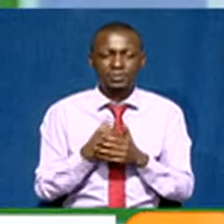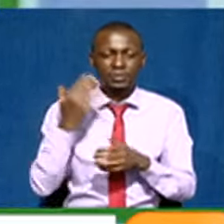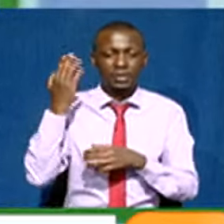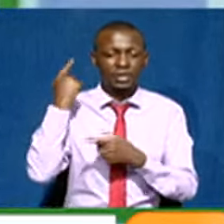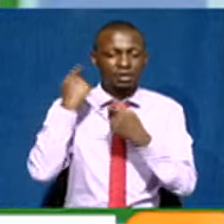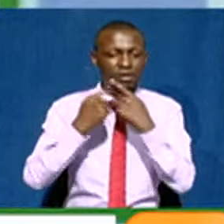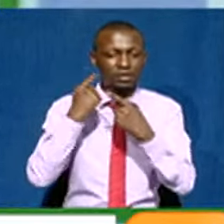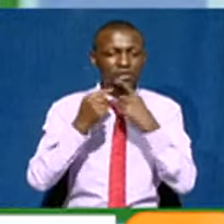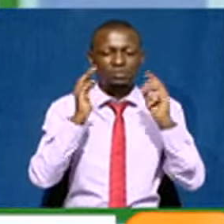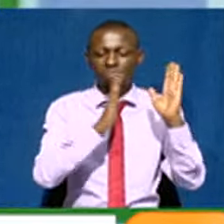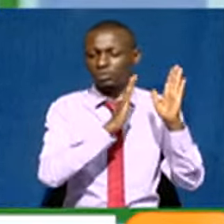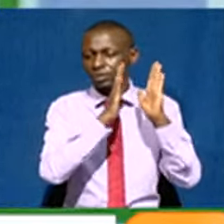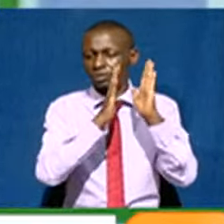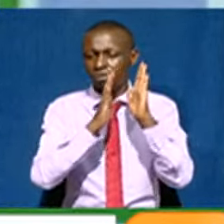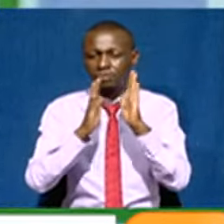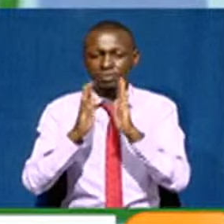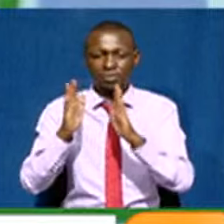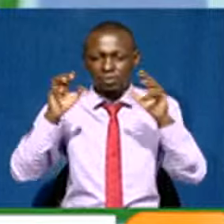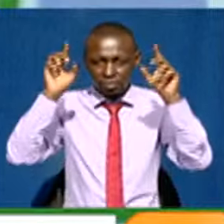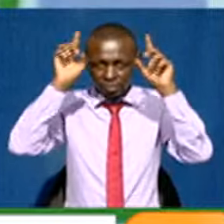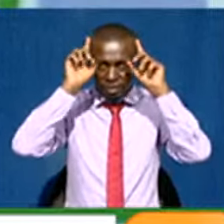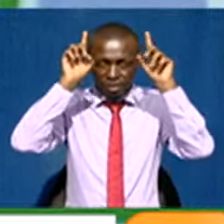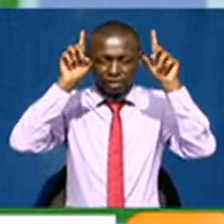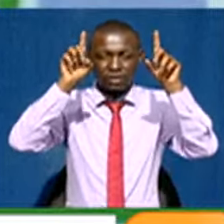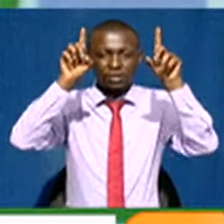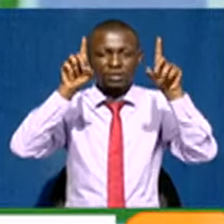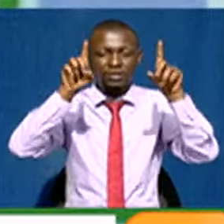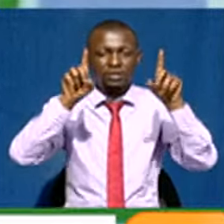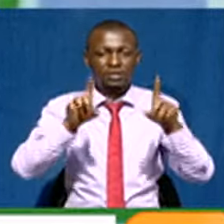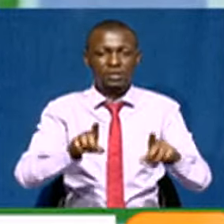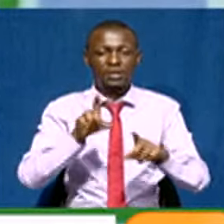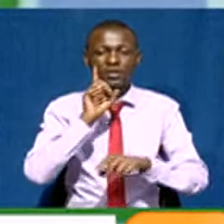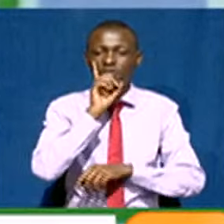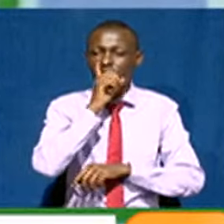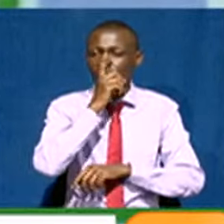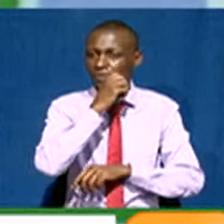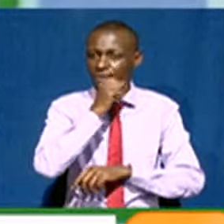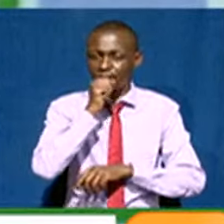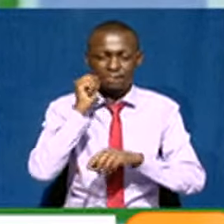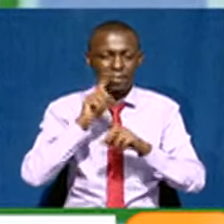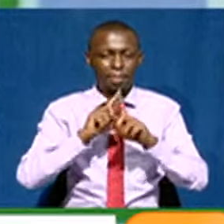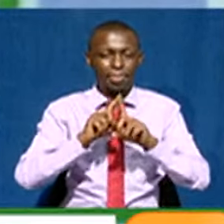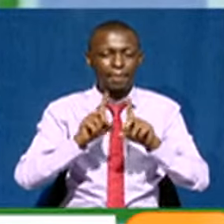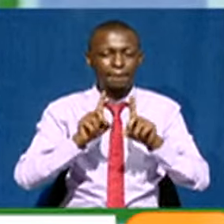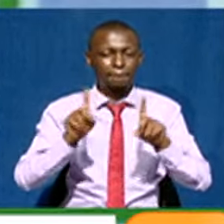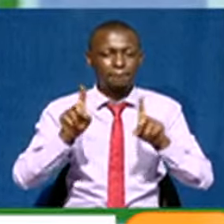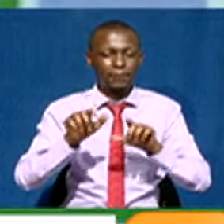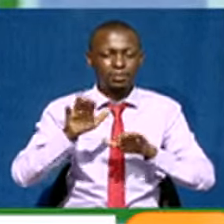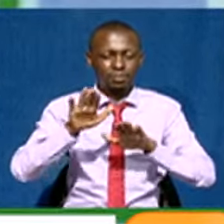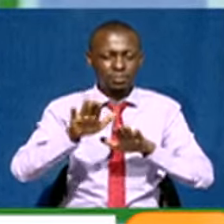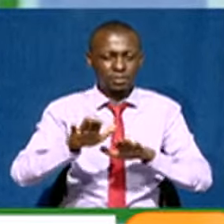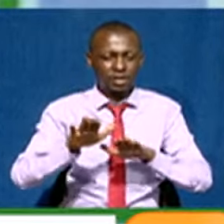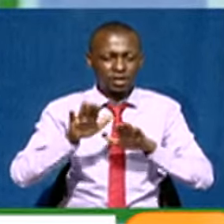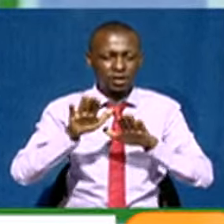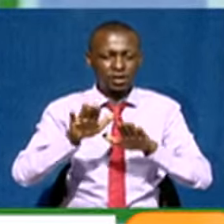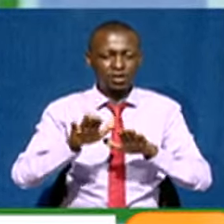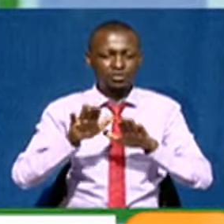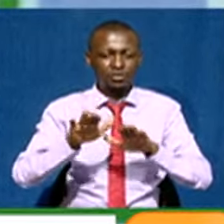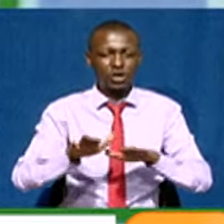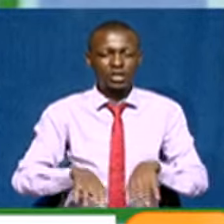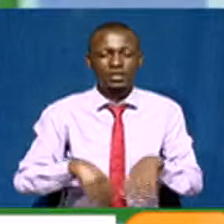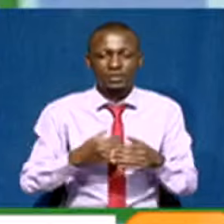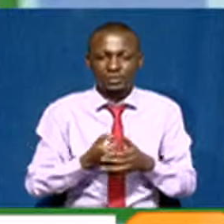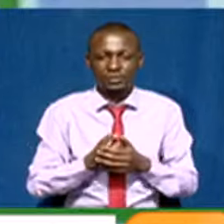and we actually made a decision, of course, with a little bit of caution. We have never gone to what you call the lower end of the market.